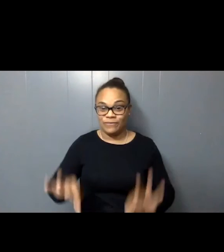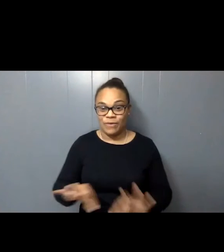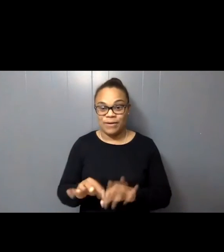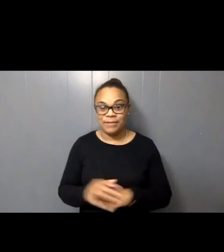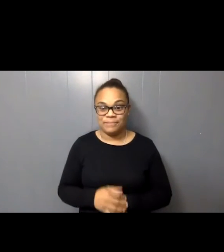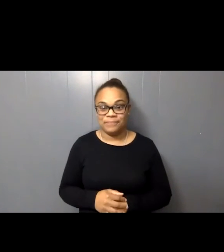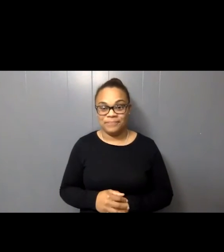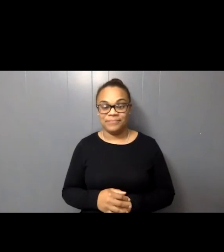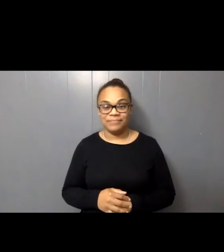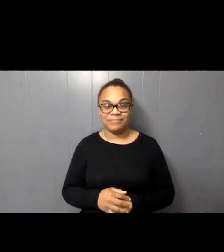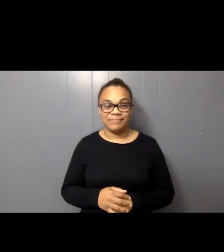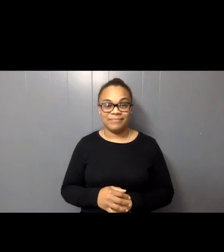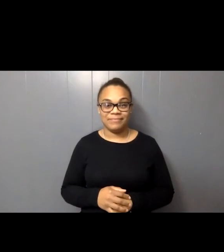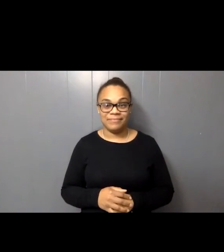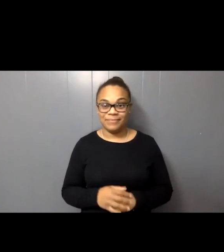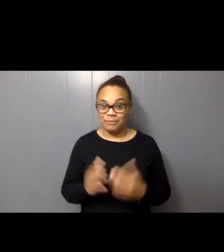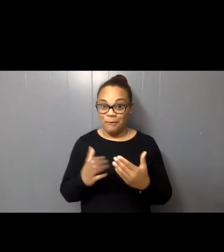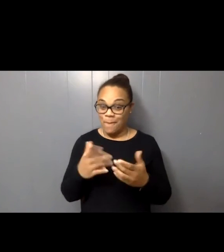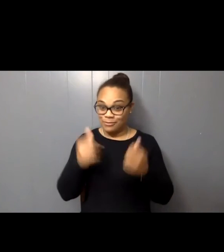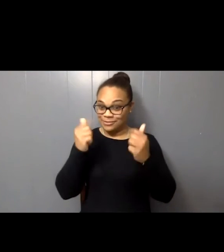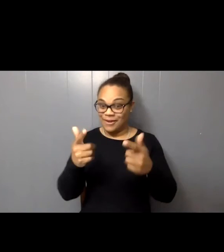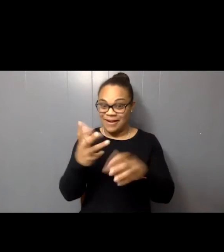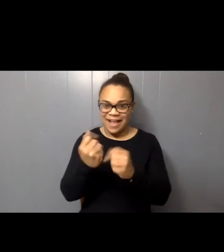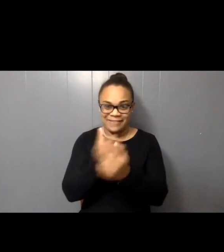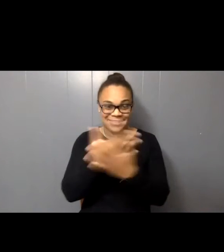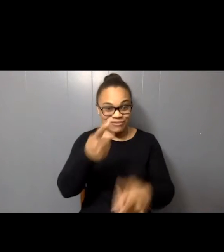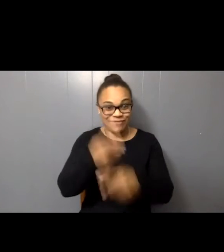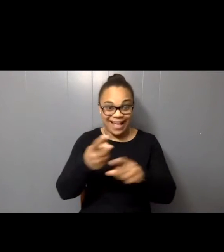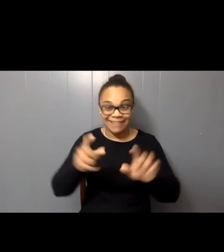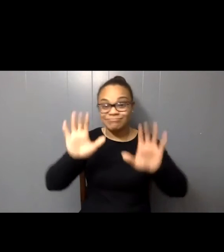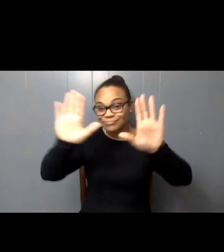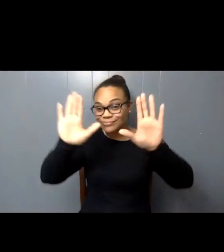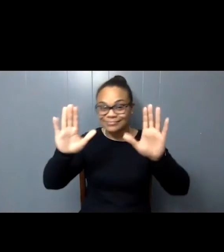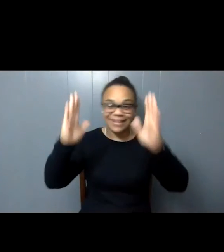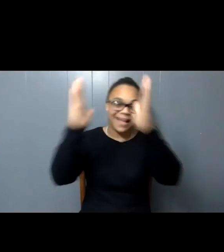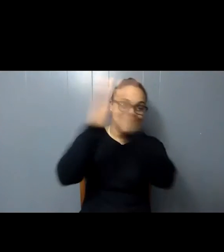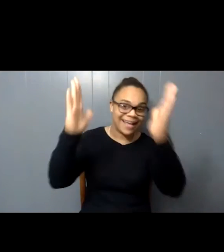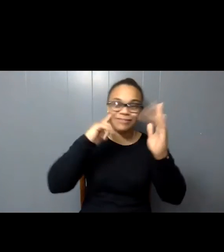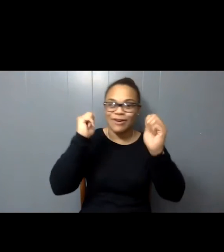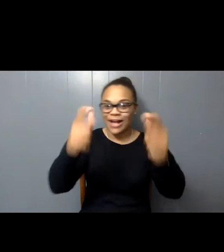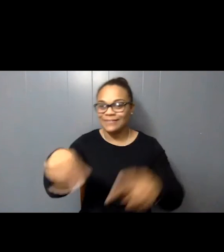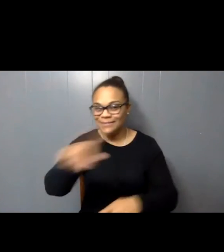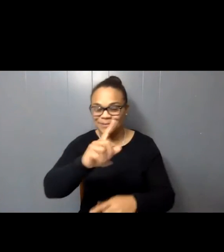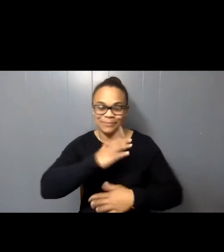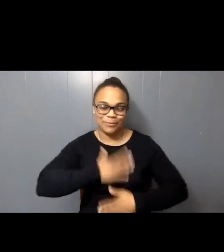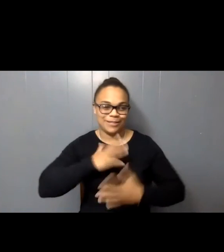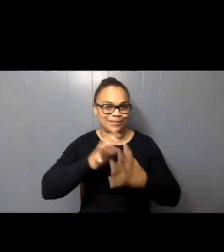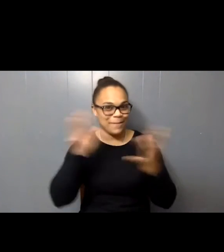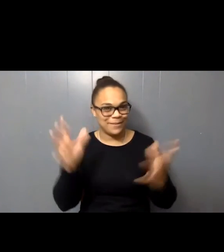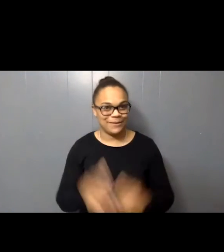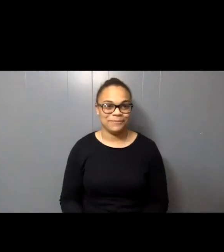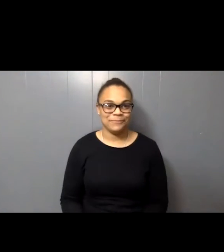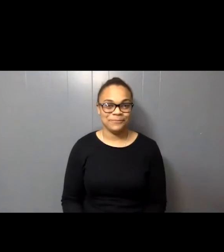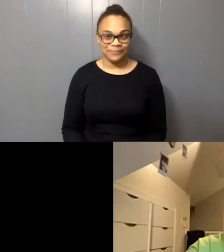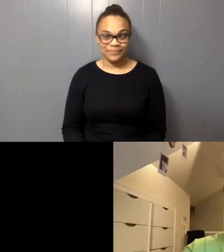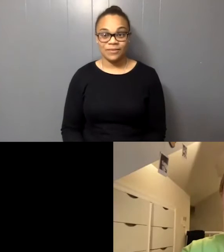Practically everybody got everything right. So high fives to all of you. I appreciate it so much. And now we're going to pass